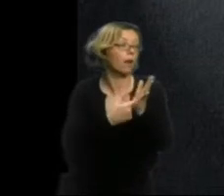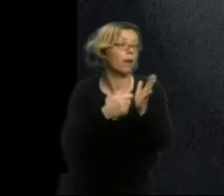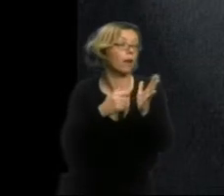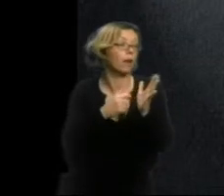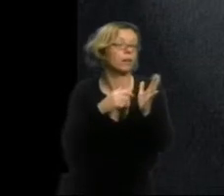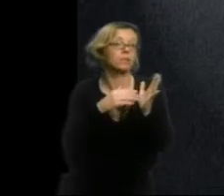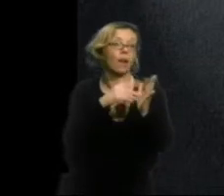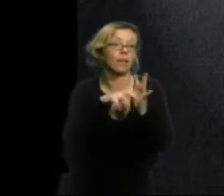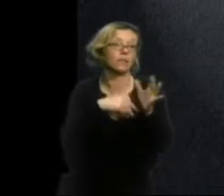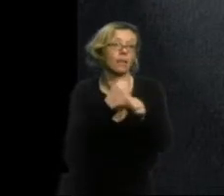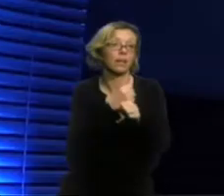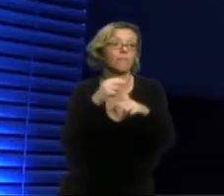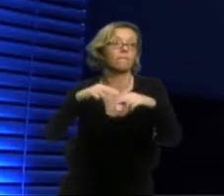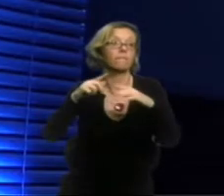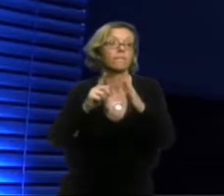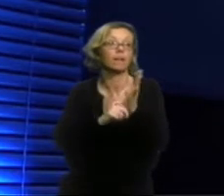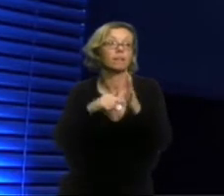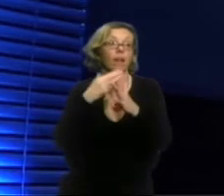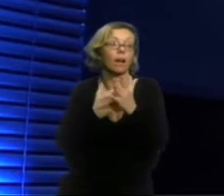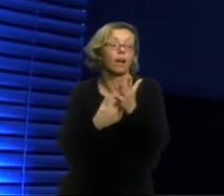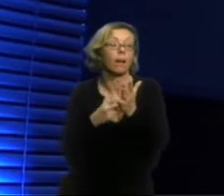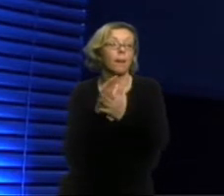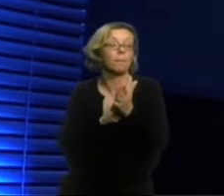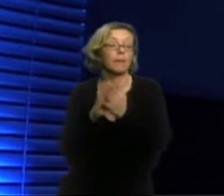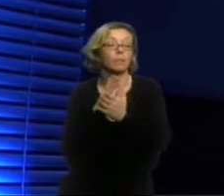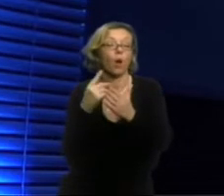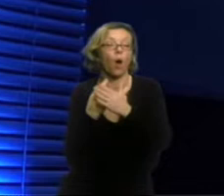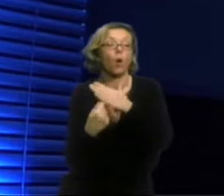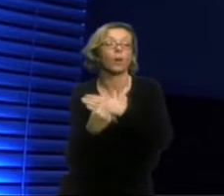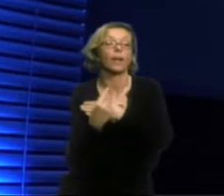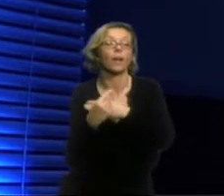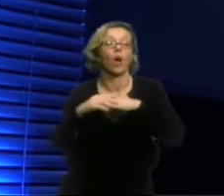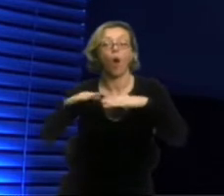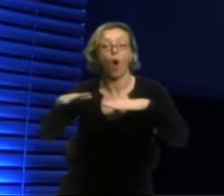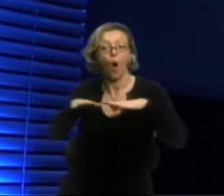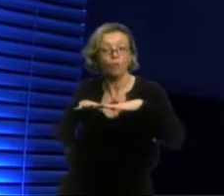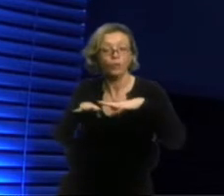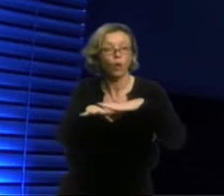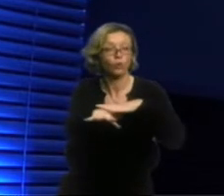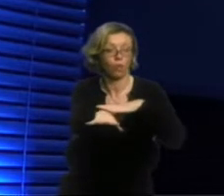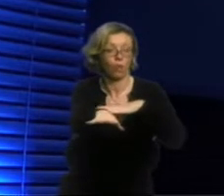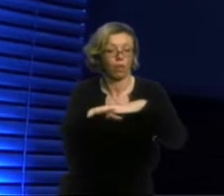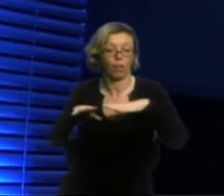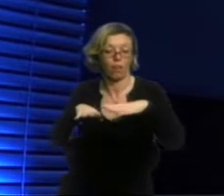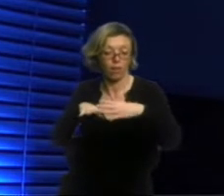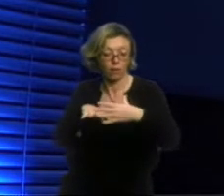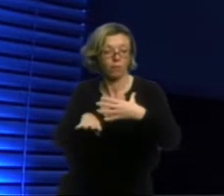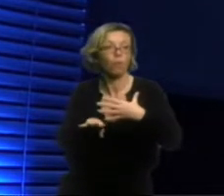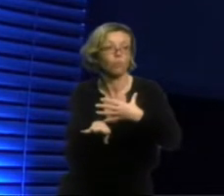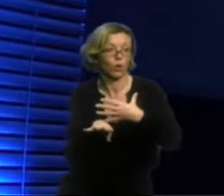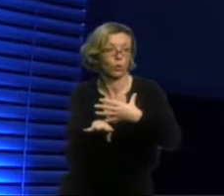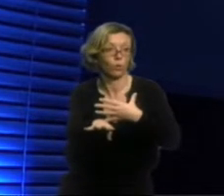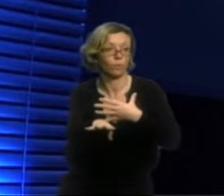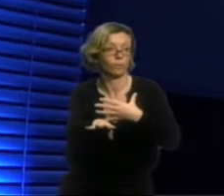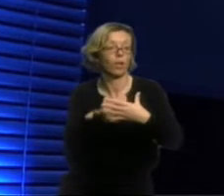horizontal one. So only horizontal light, light in a horizontal orientation, will come through that filter. We can just think of it